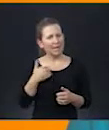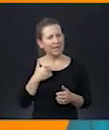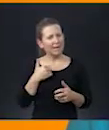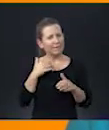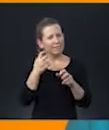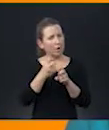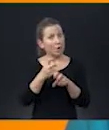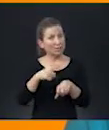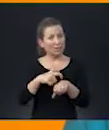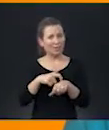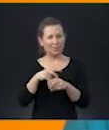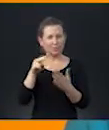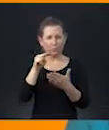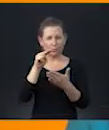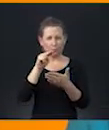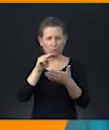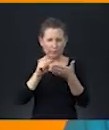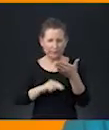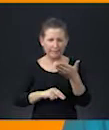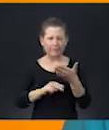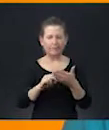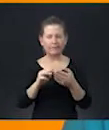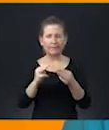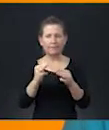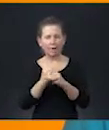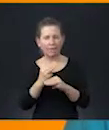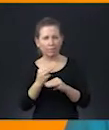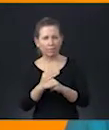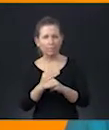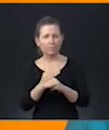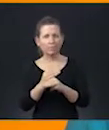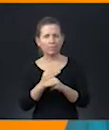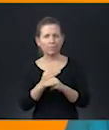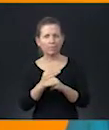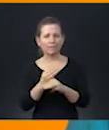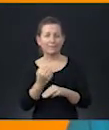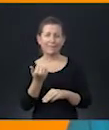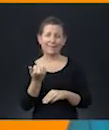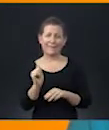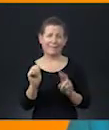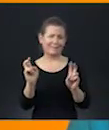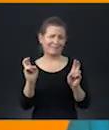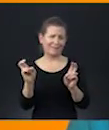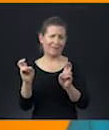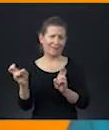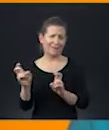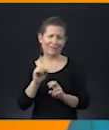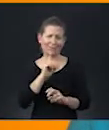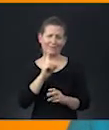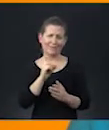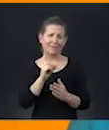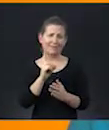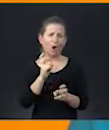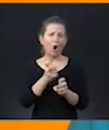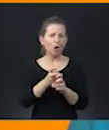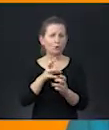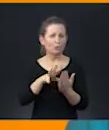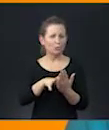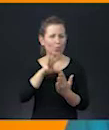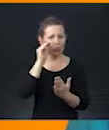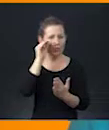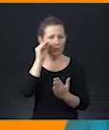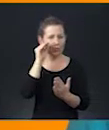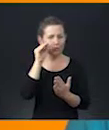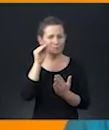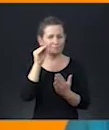I have a hard time reading, math, any topic, really. It's hard for me to learn something, the